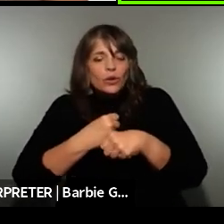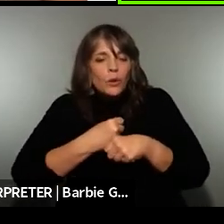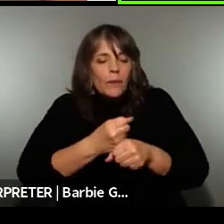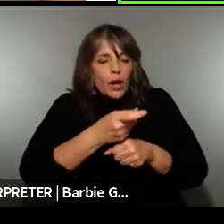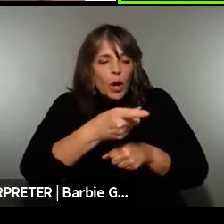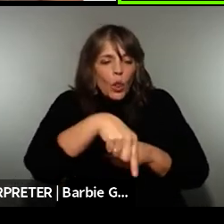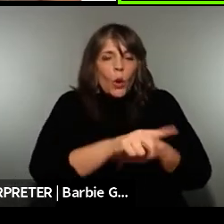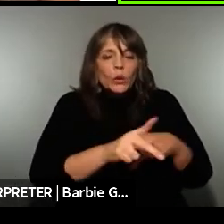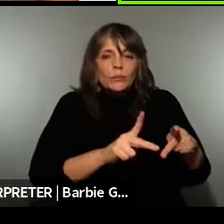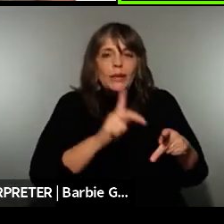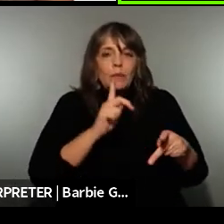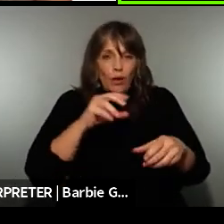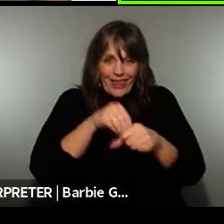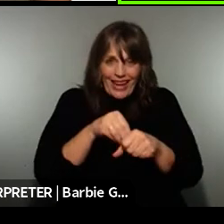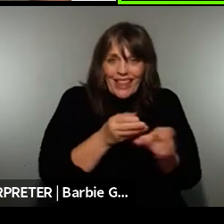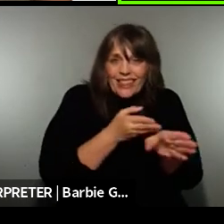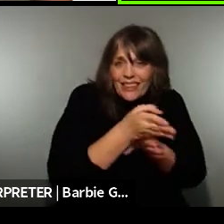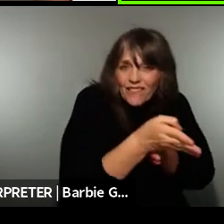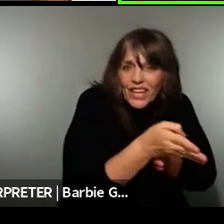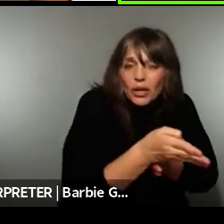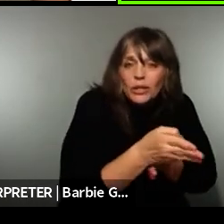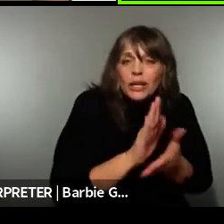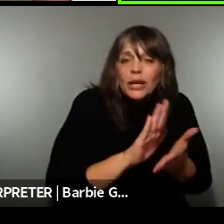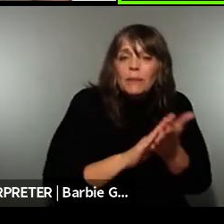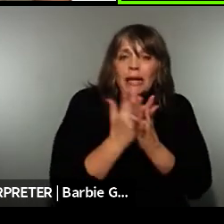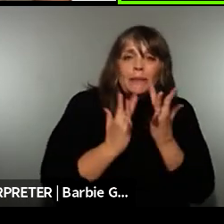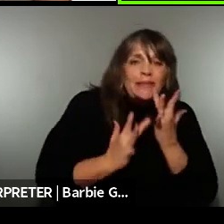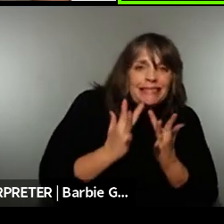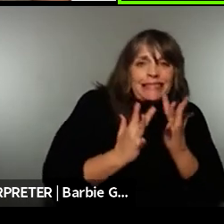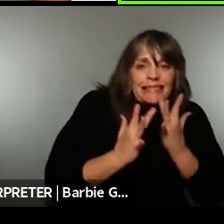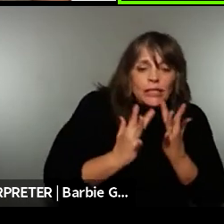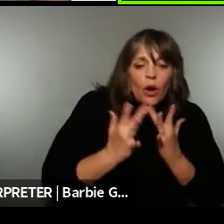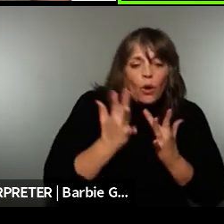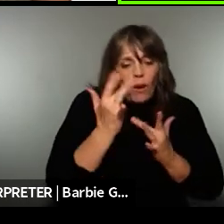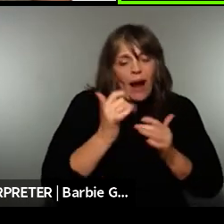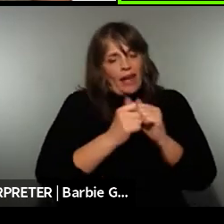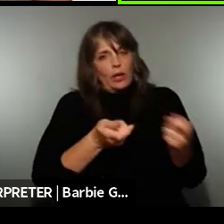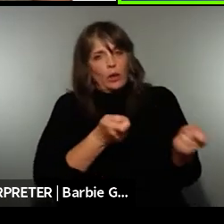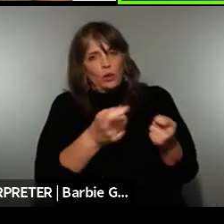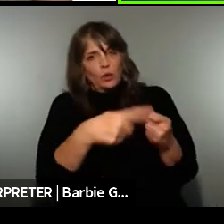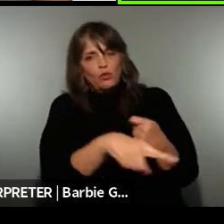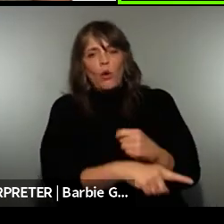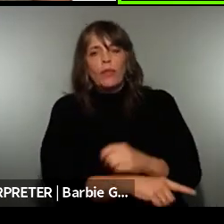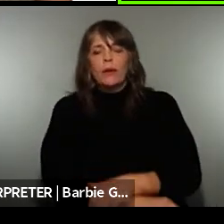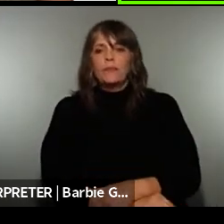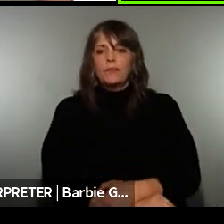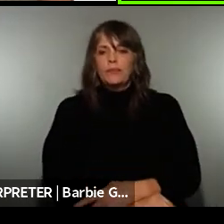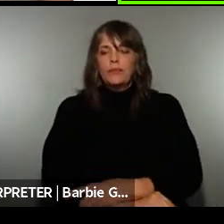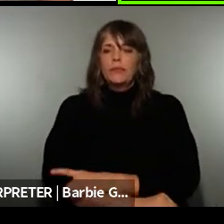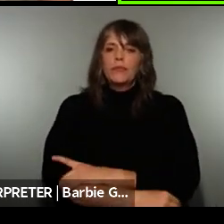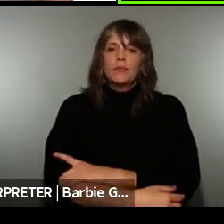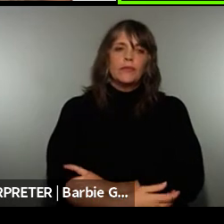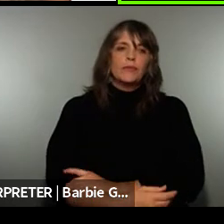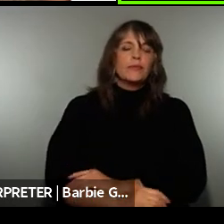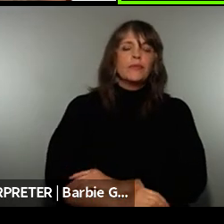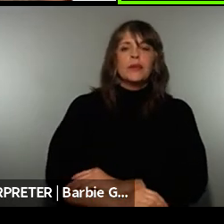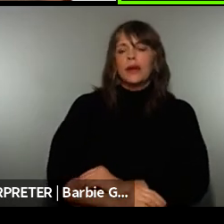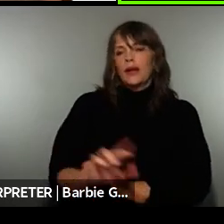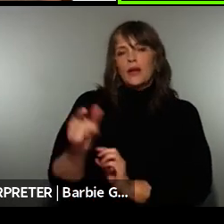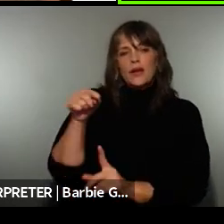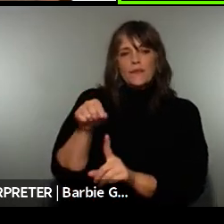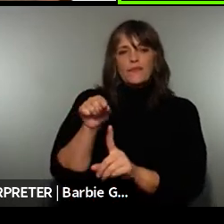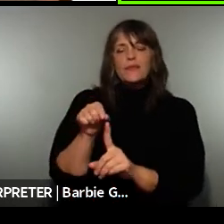poor. We don't do that. All right. Claudia continues on. Supremacy culture works on a mythology that it is the only option. If